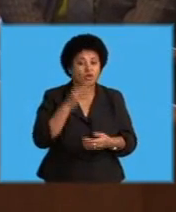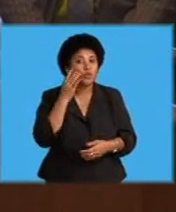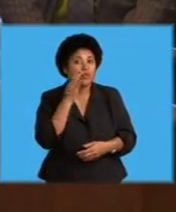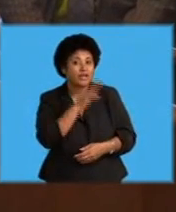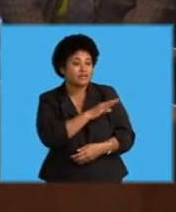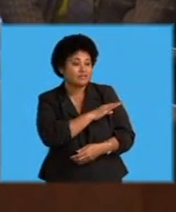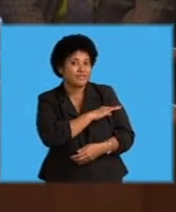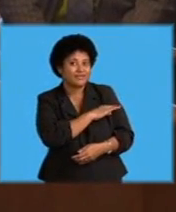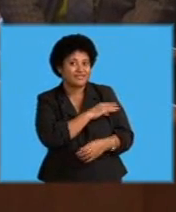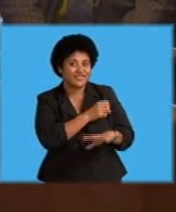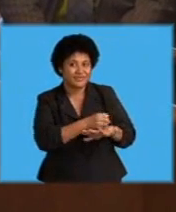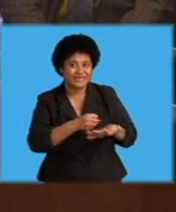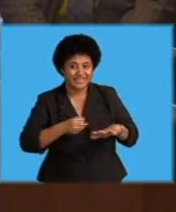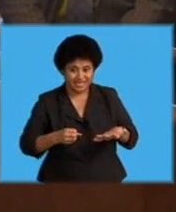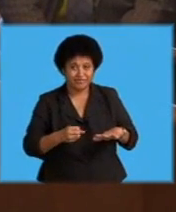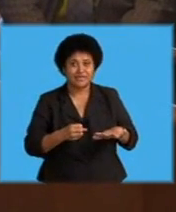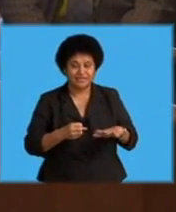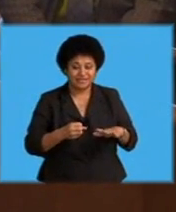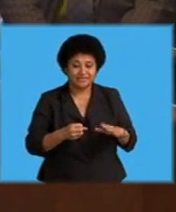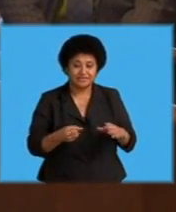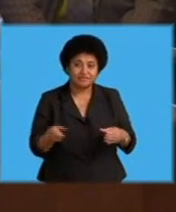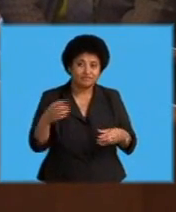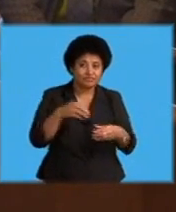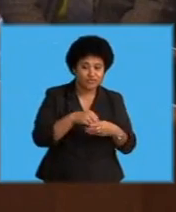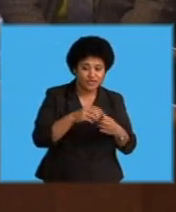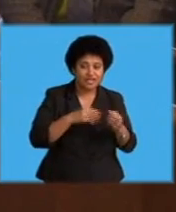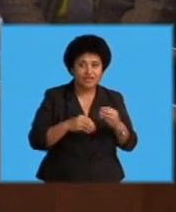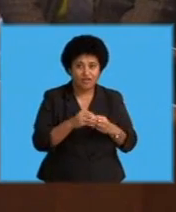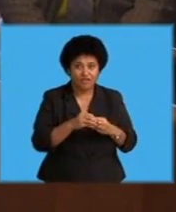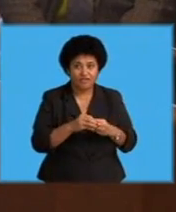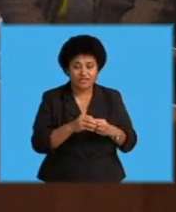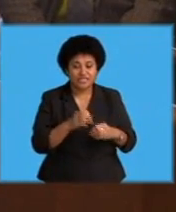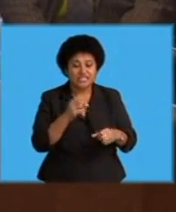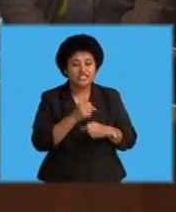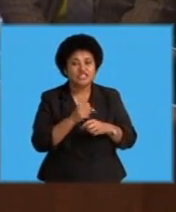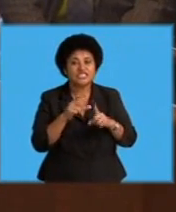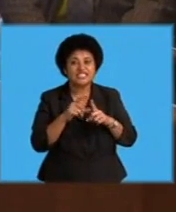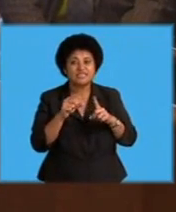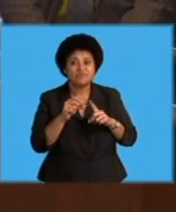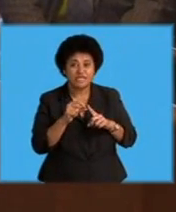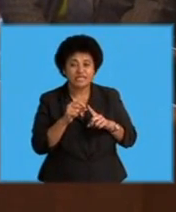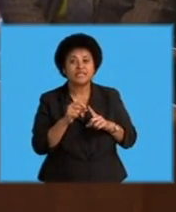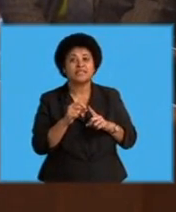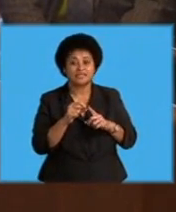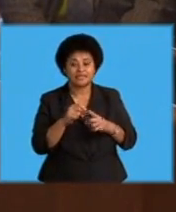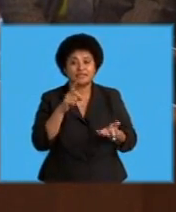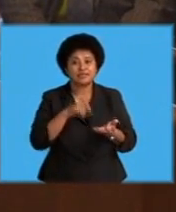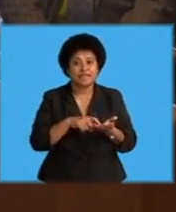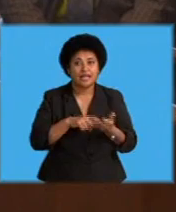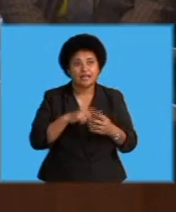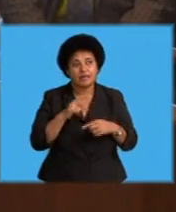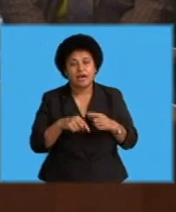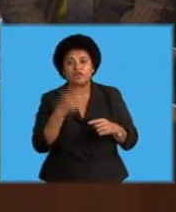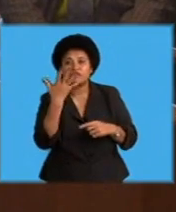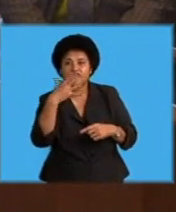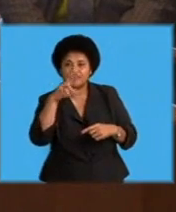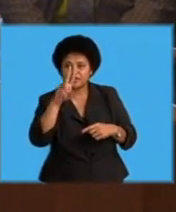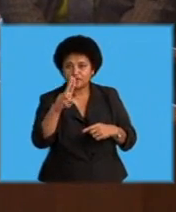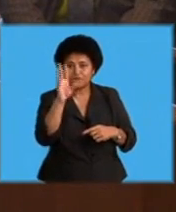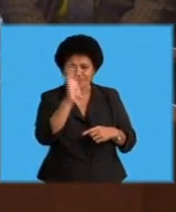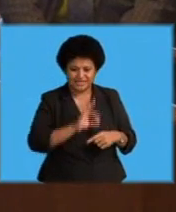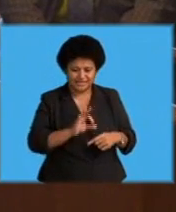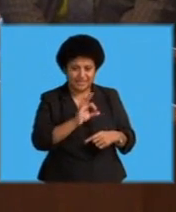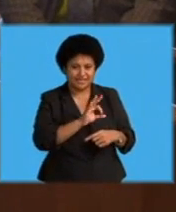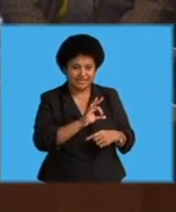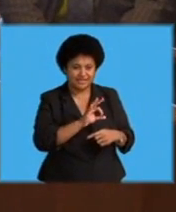came to office in 2007, Fiji's debt to GDP ratio was around 52%. As at the end of April 2017, Madam Speaker,